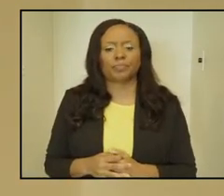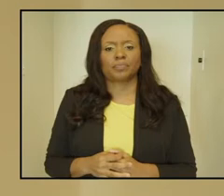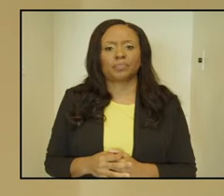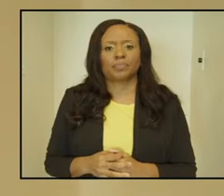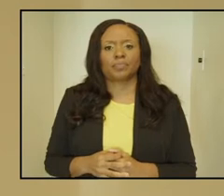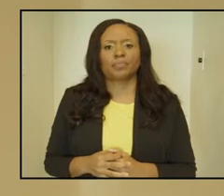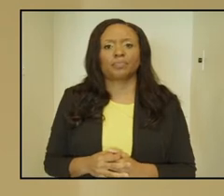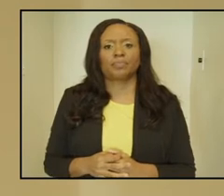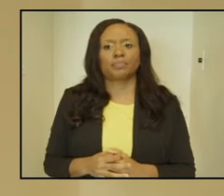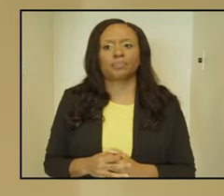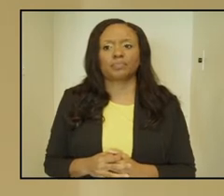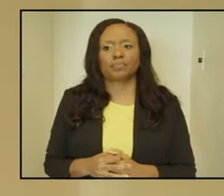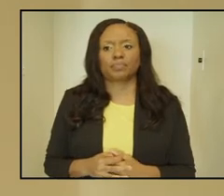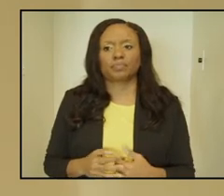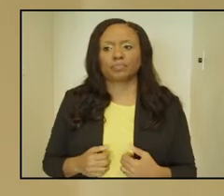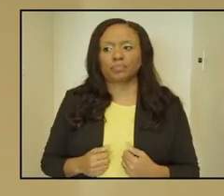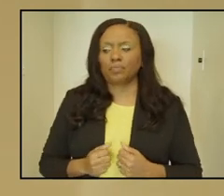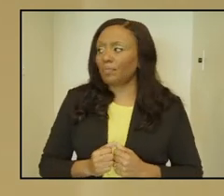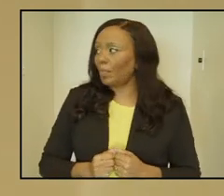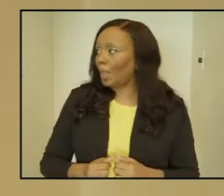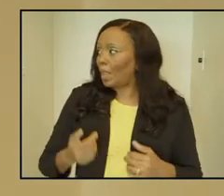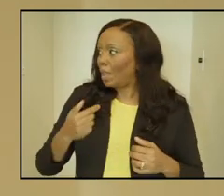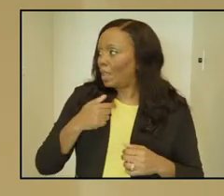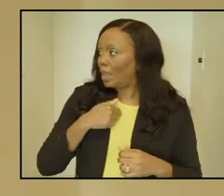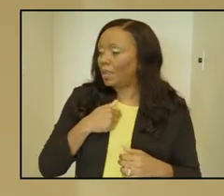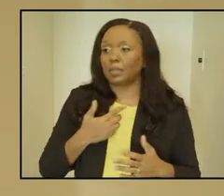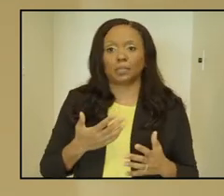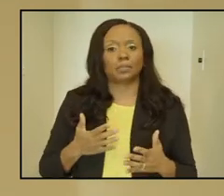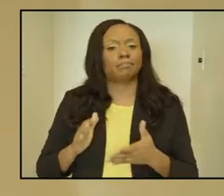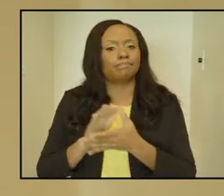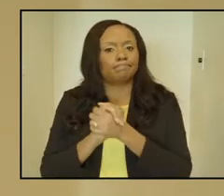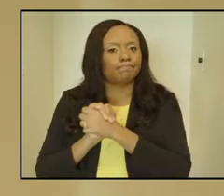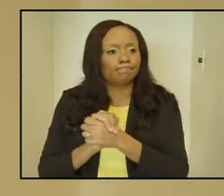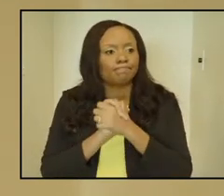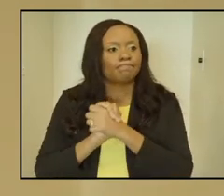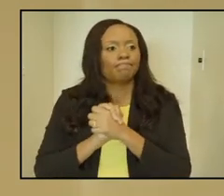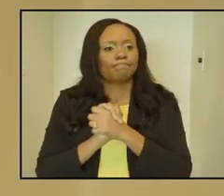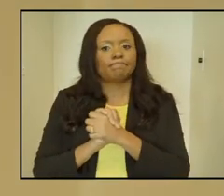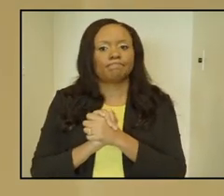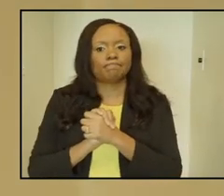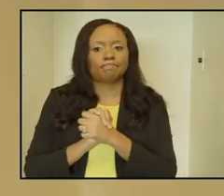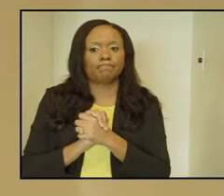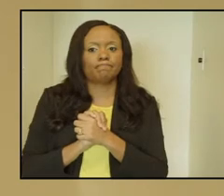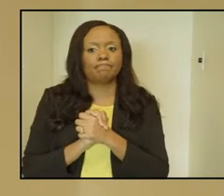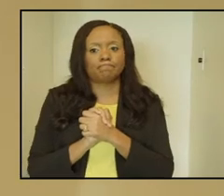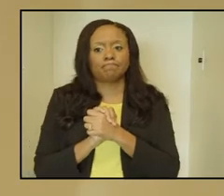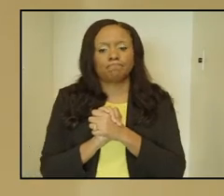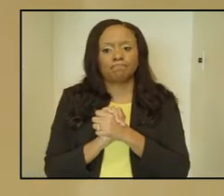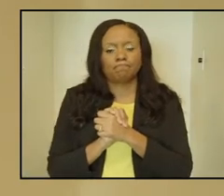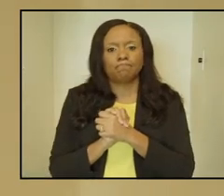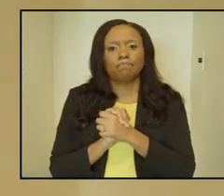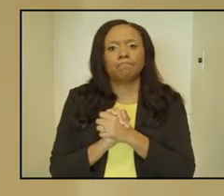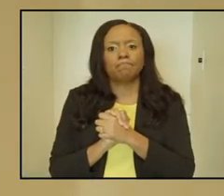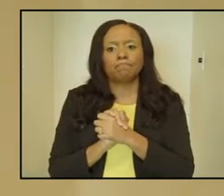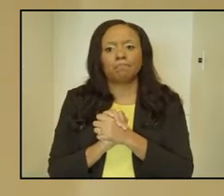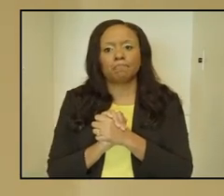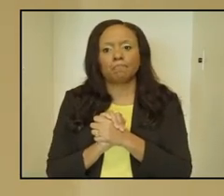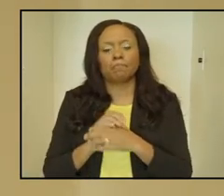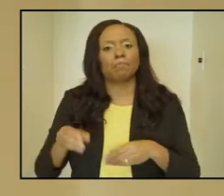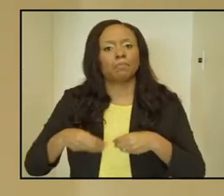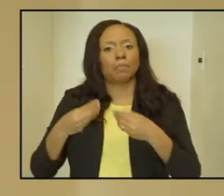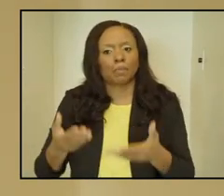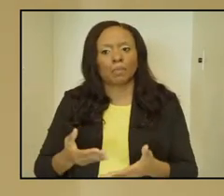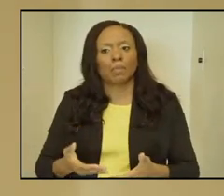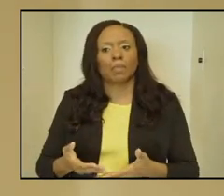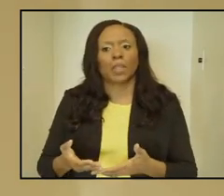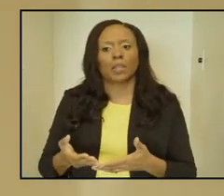It is in this vein that I also applaud the efforts to equip all public servants with the digital skills required to lead and work